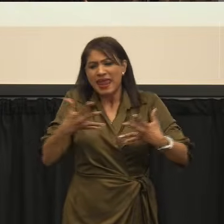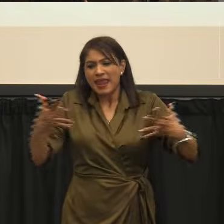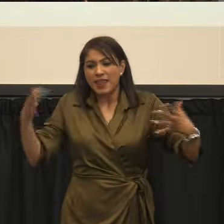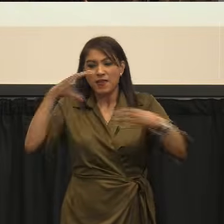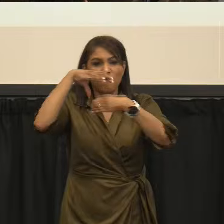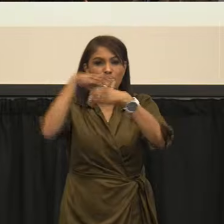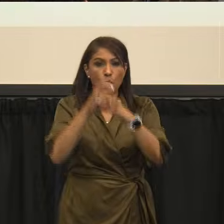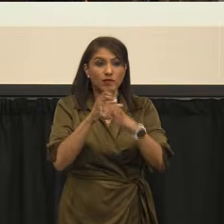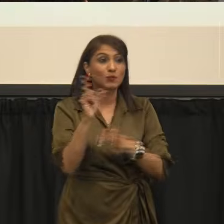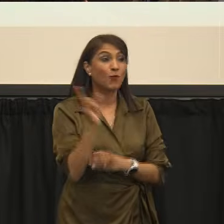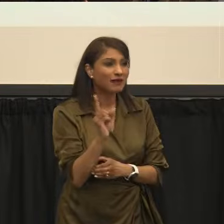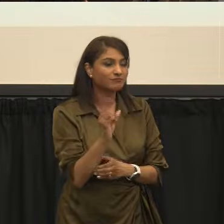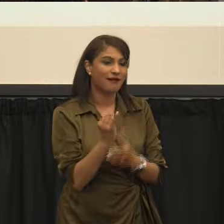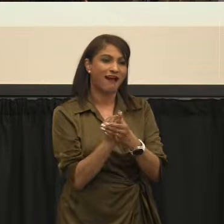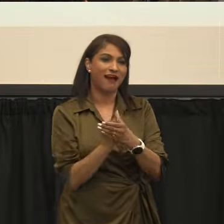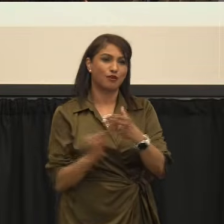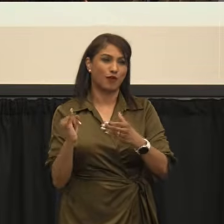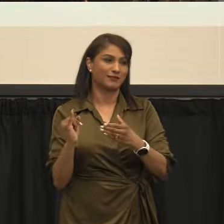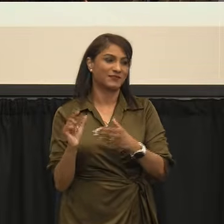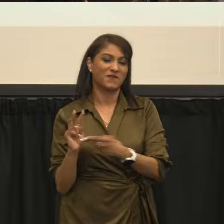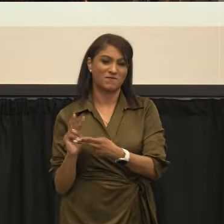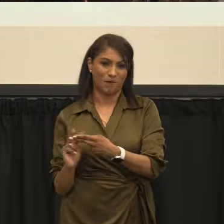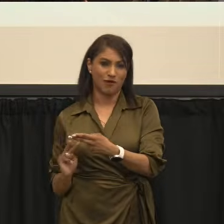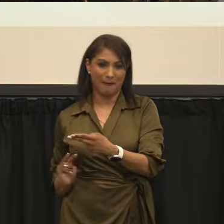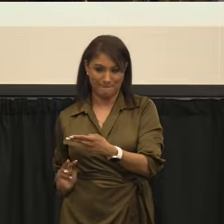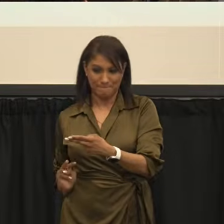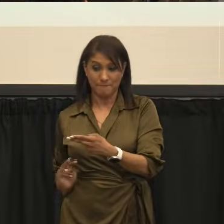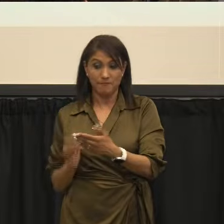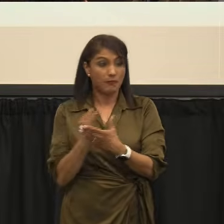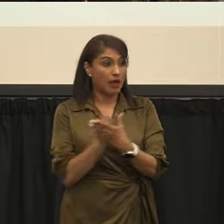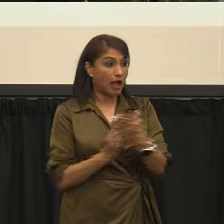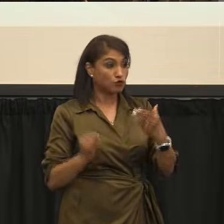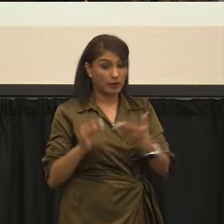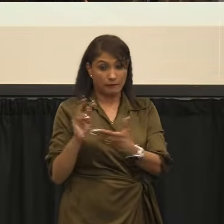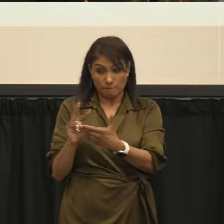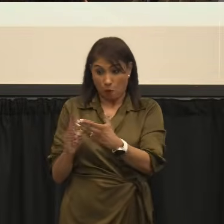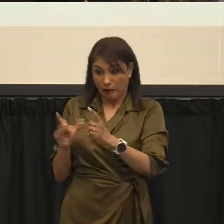There are many resources, but they are focused on